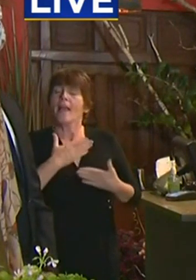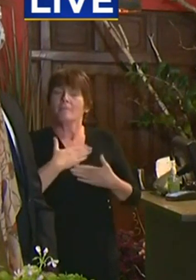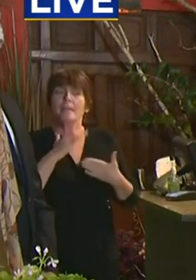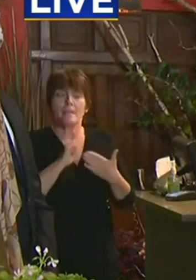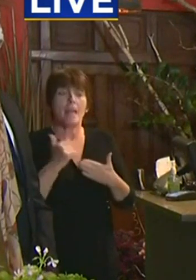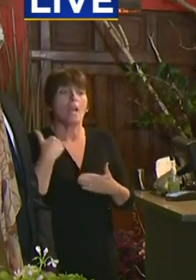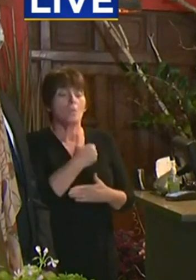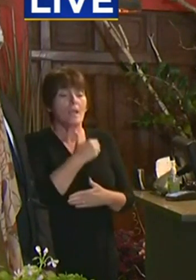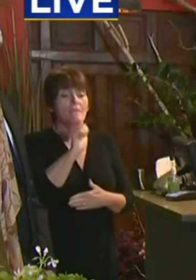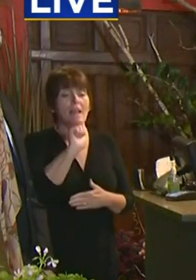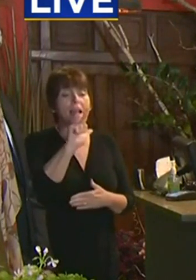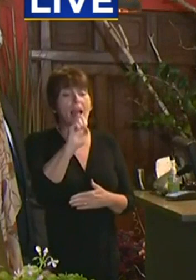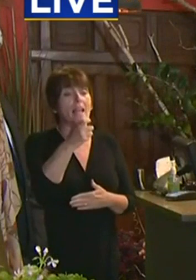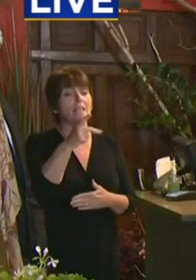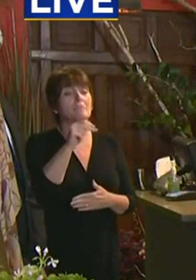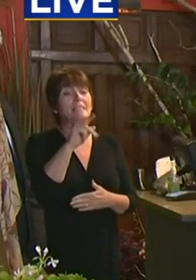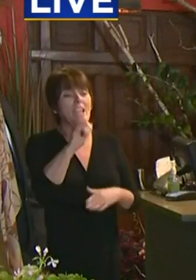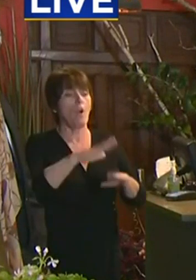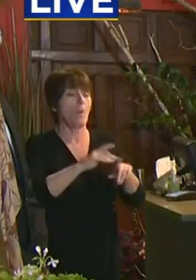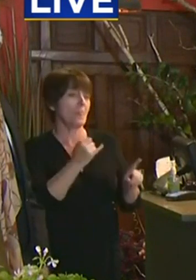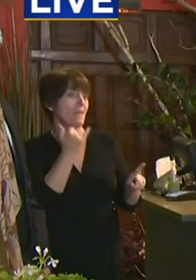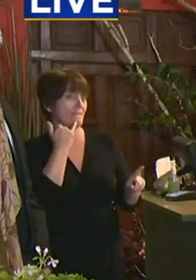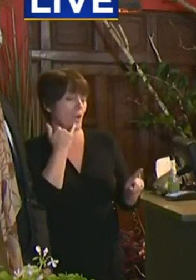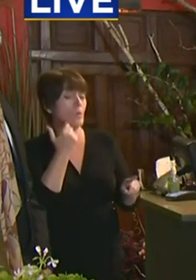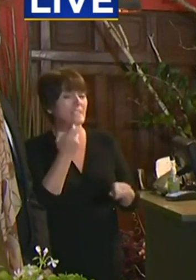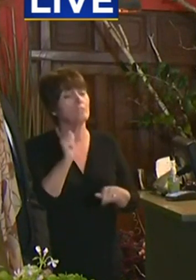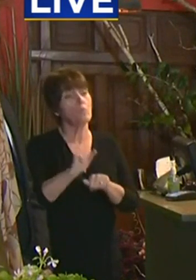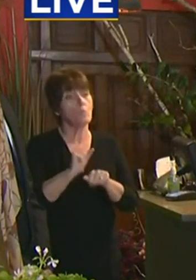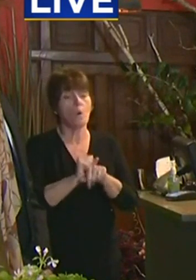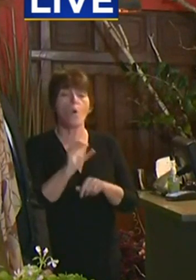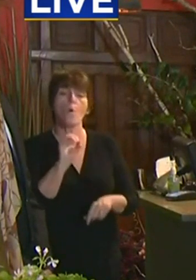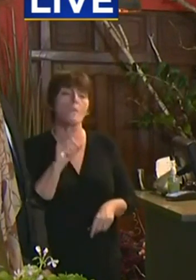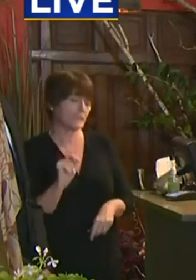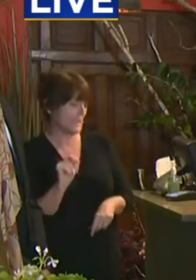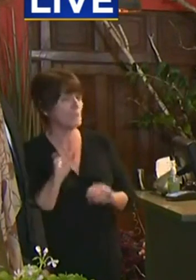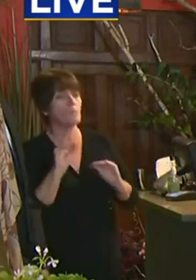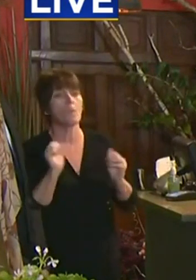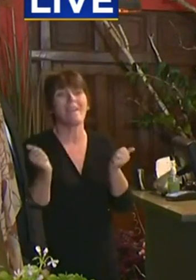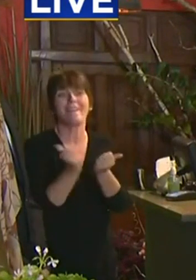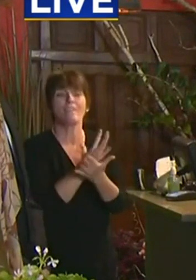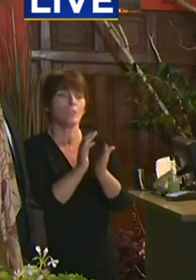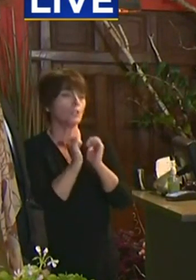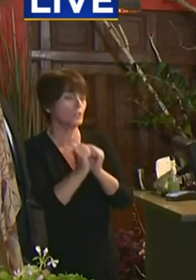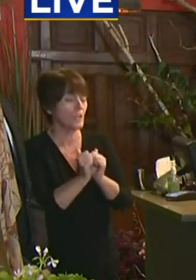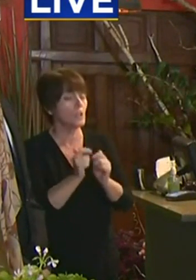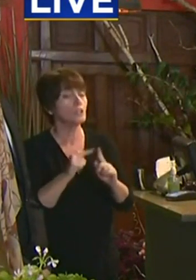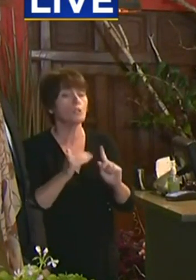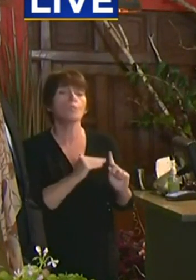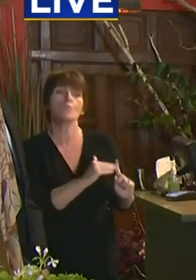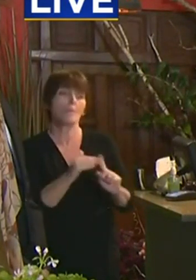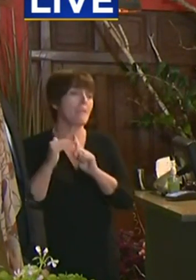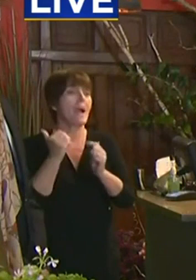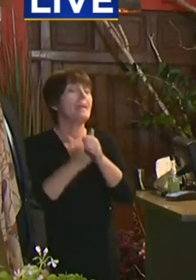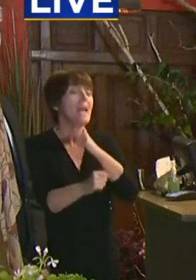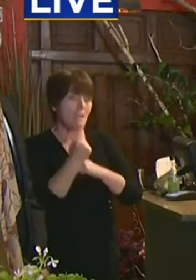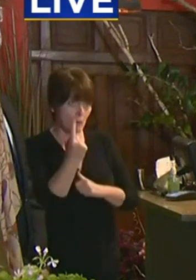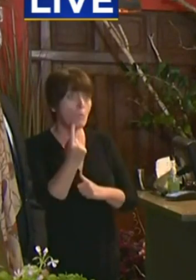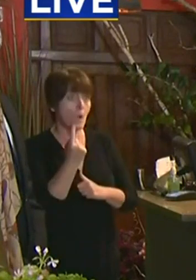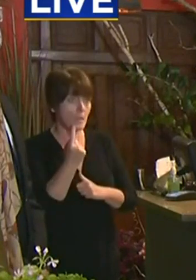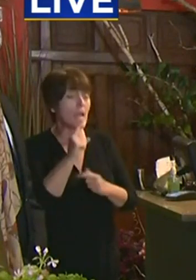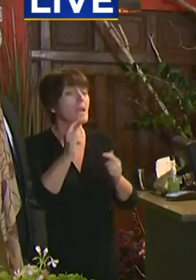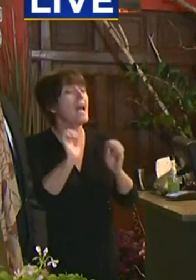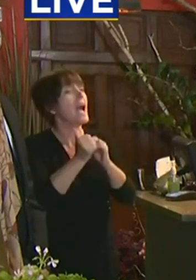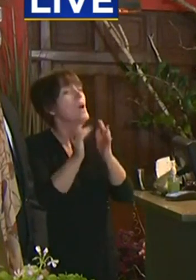have Alex Padilla on the line, who's been working overtime to put all this together to remind everybody of